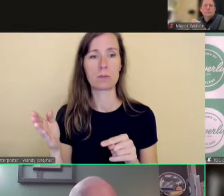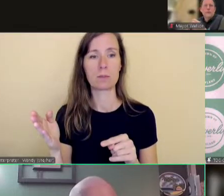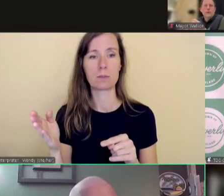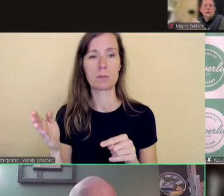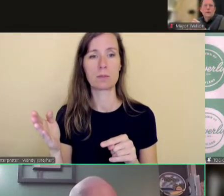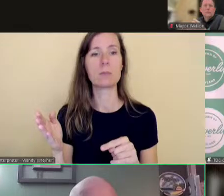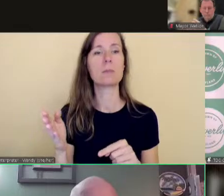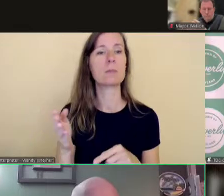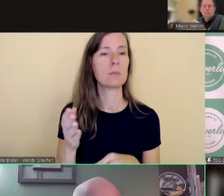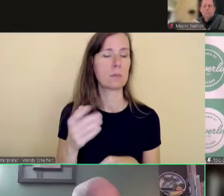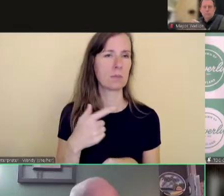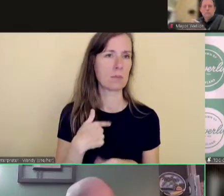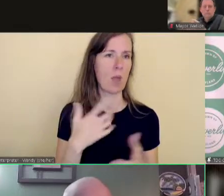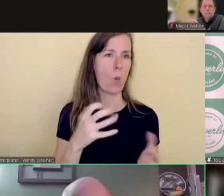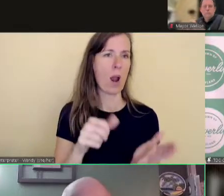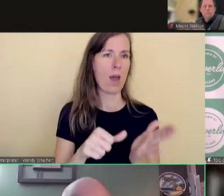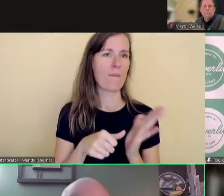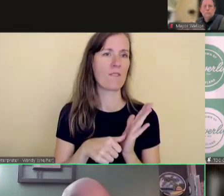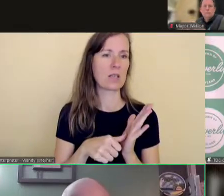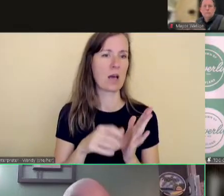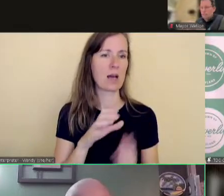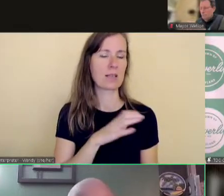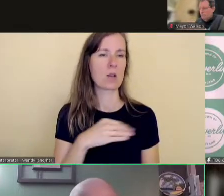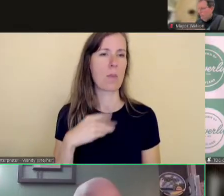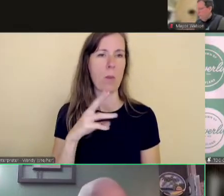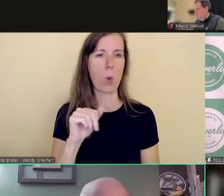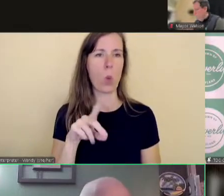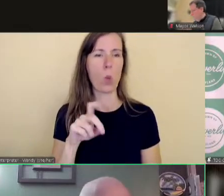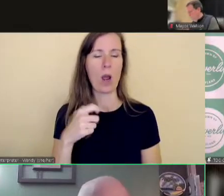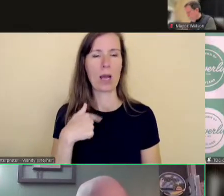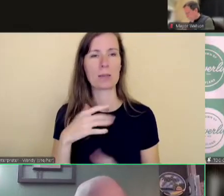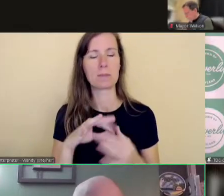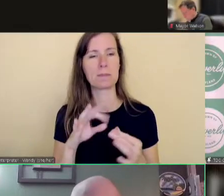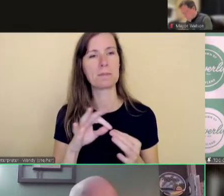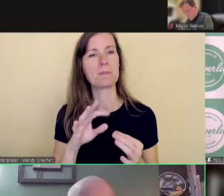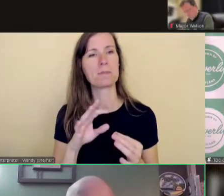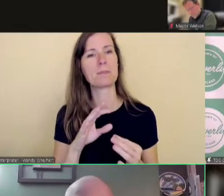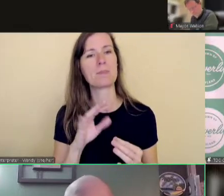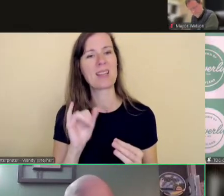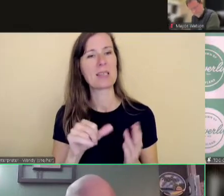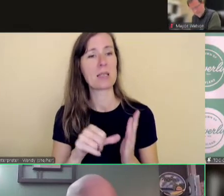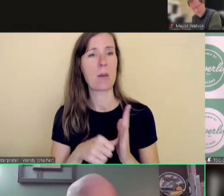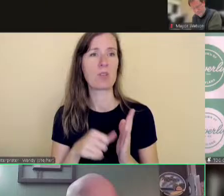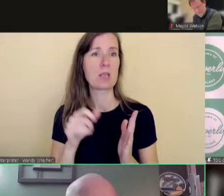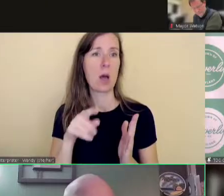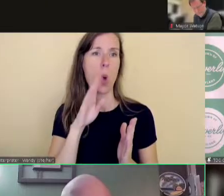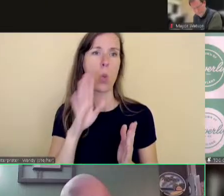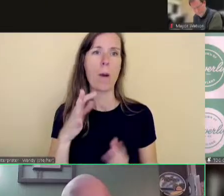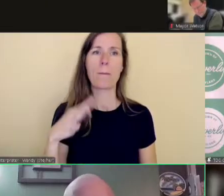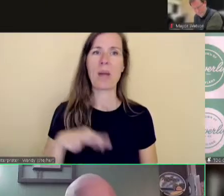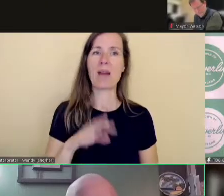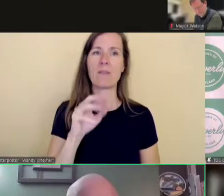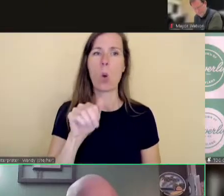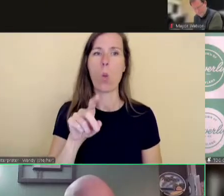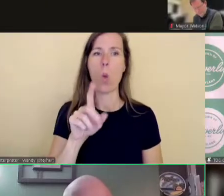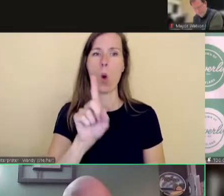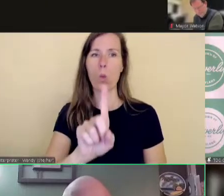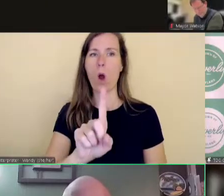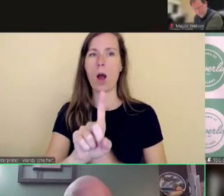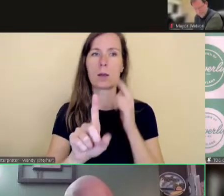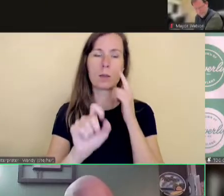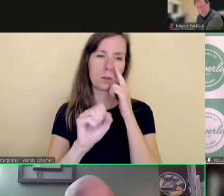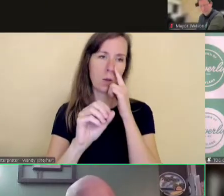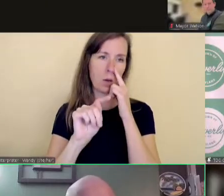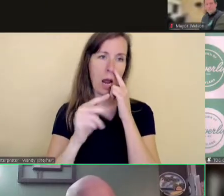Just want to emphasize, Councilman Wade, to emphasize this is will benefit Ward 1 where the townhomes are not closer to